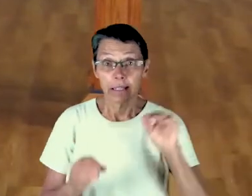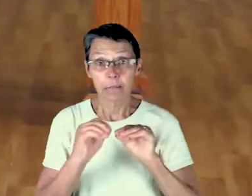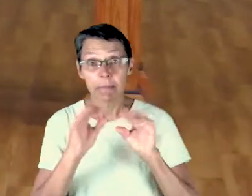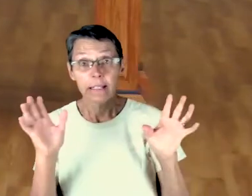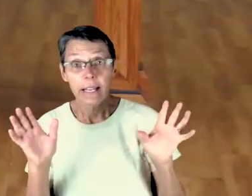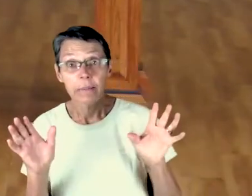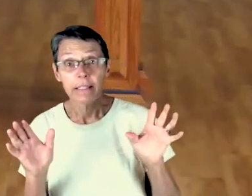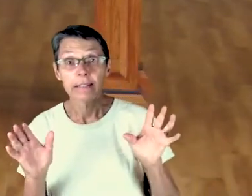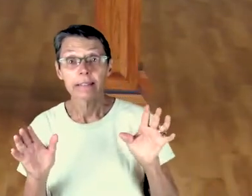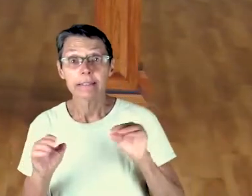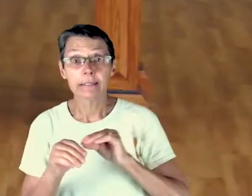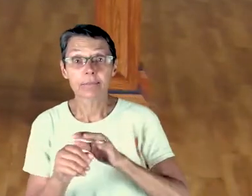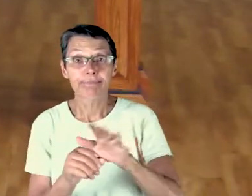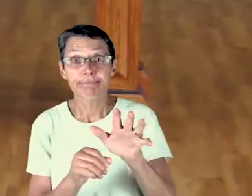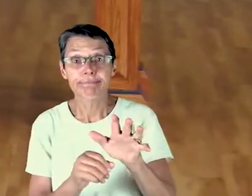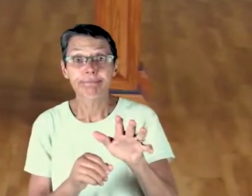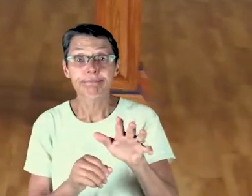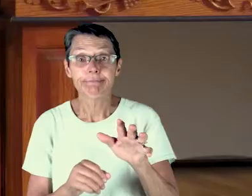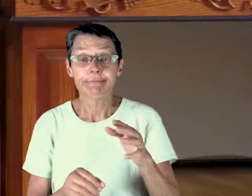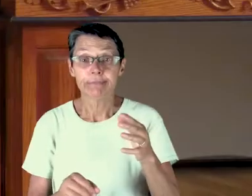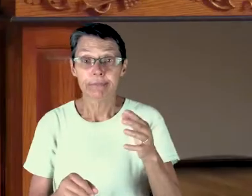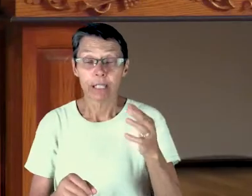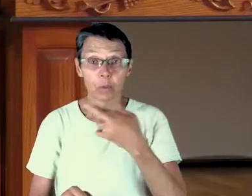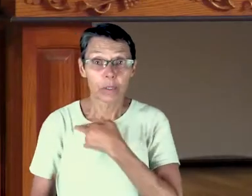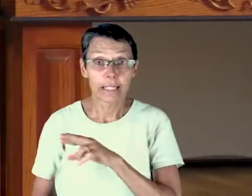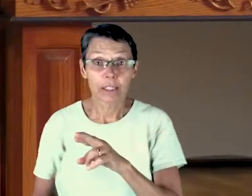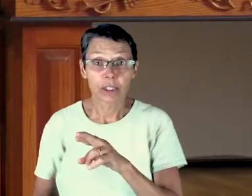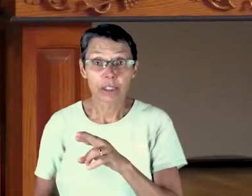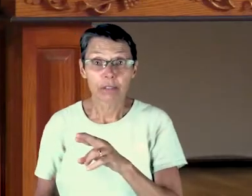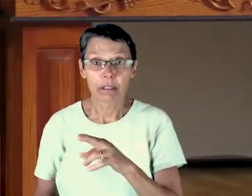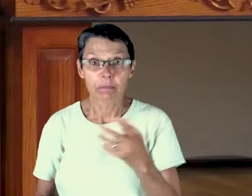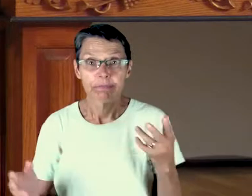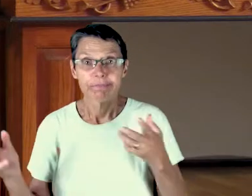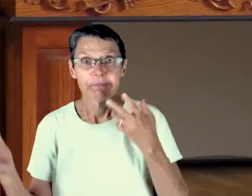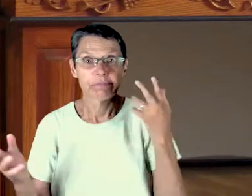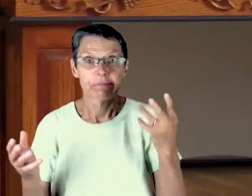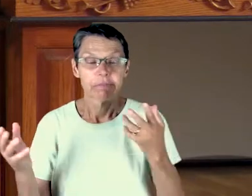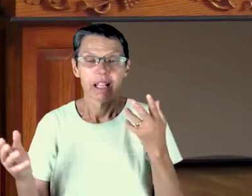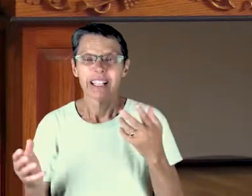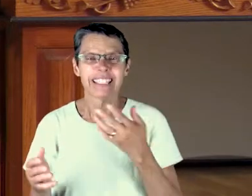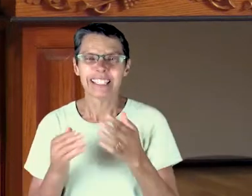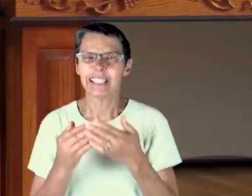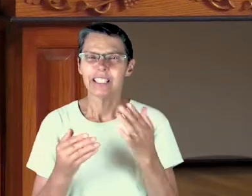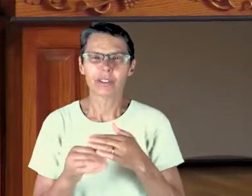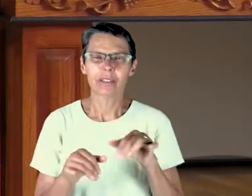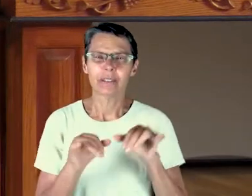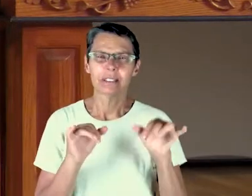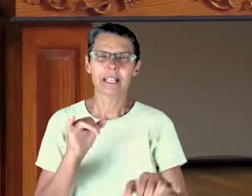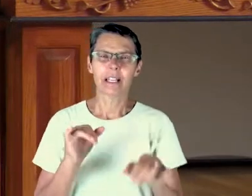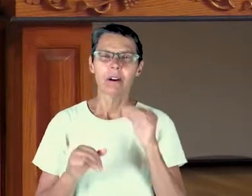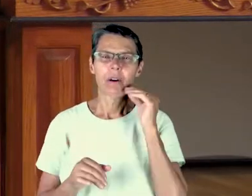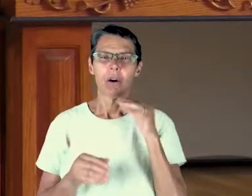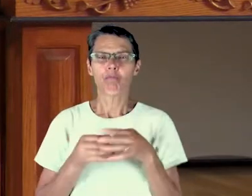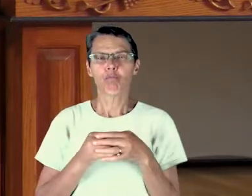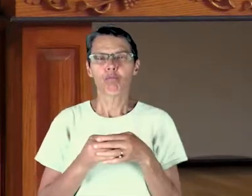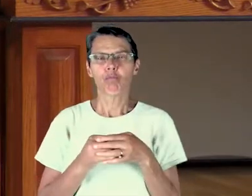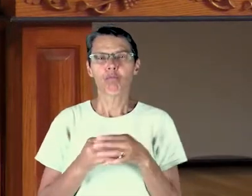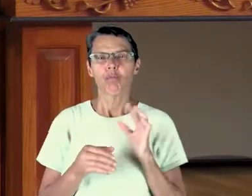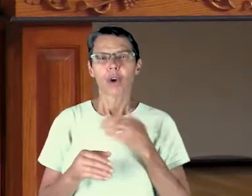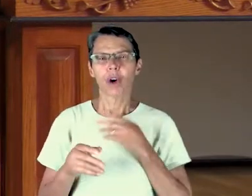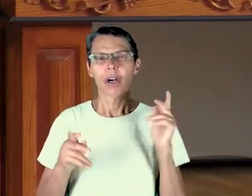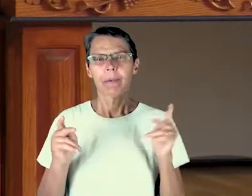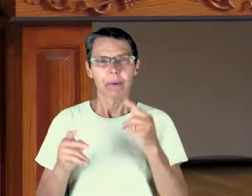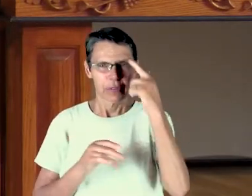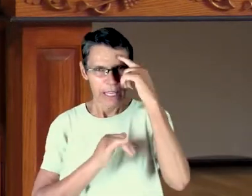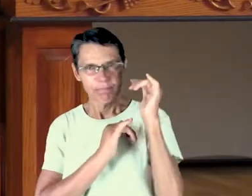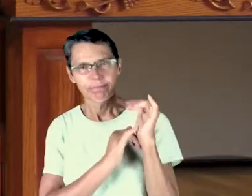or religion. It's easier just to stay at home, to stay with the people that we know and who probably think like